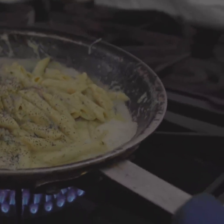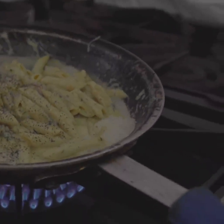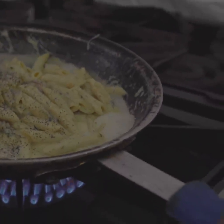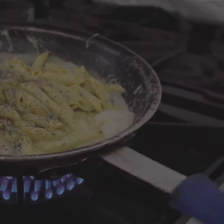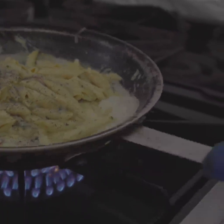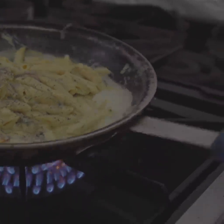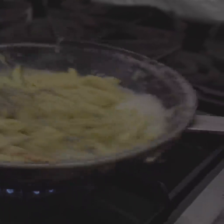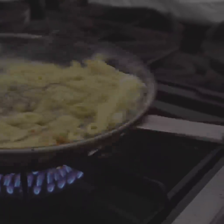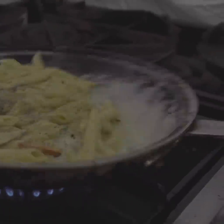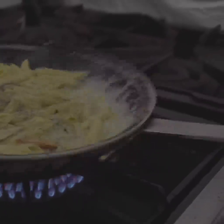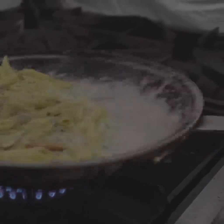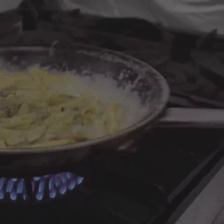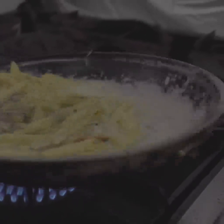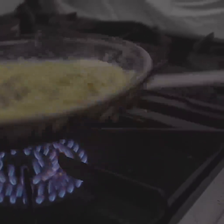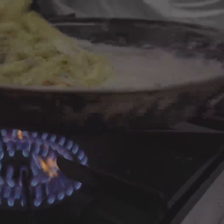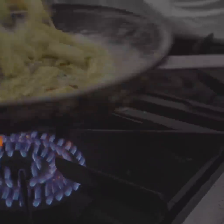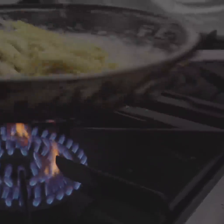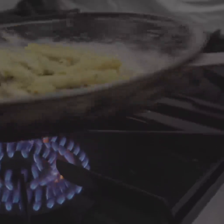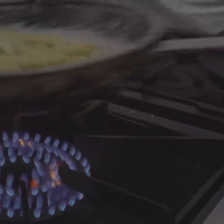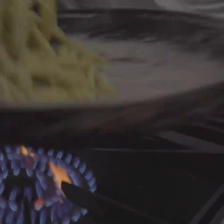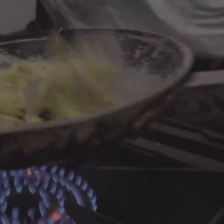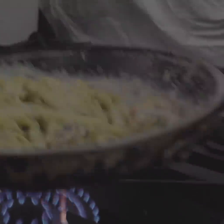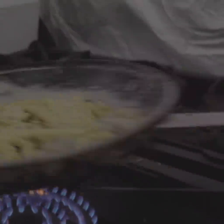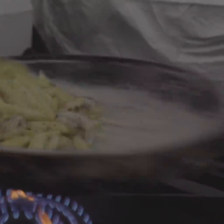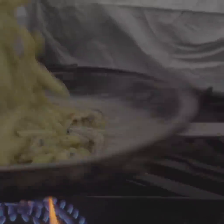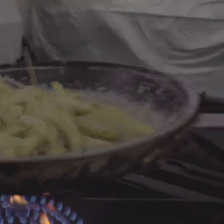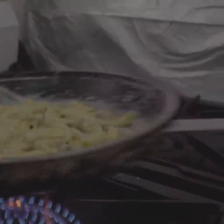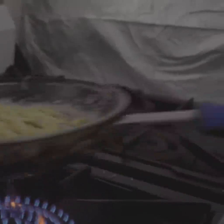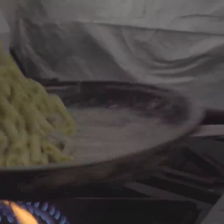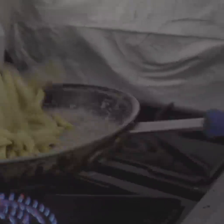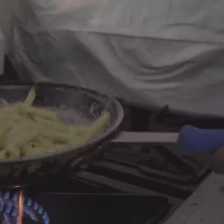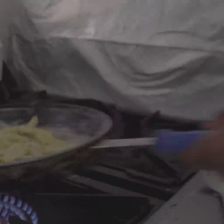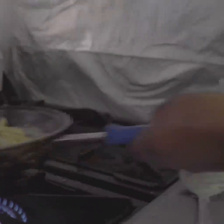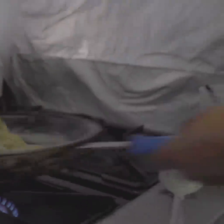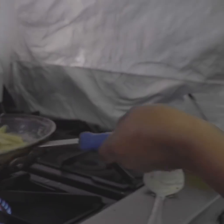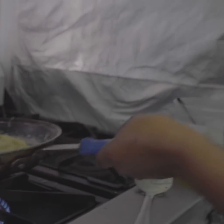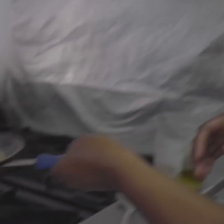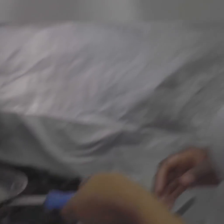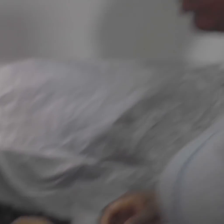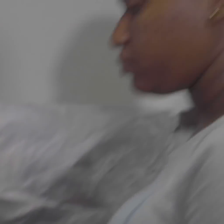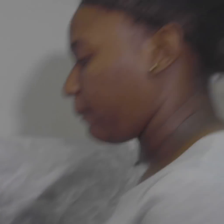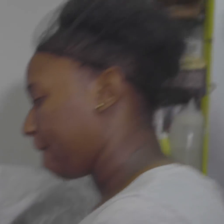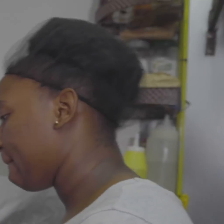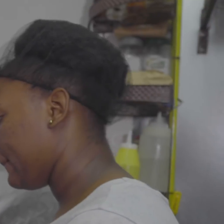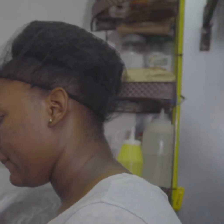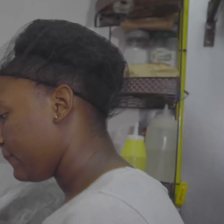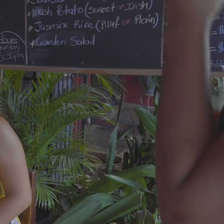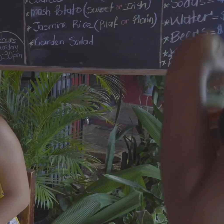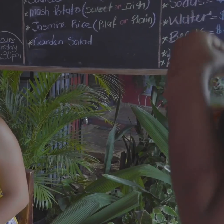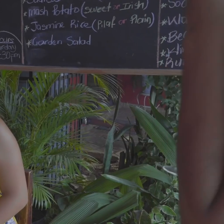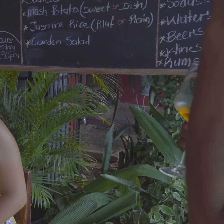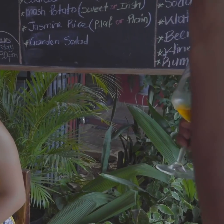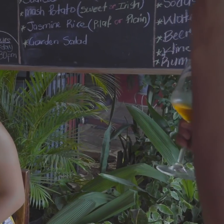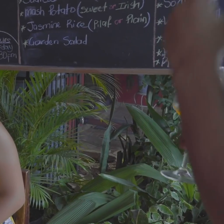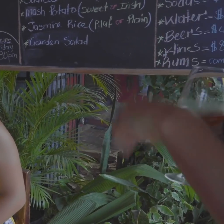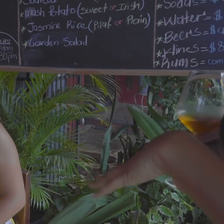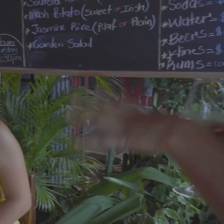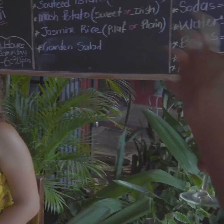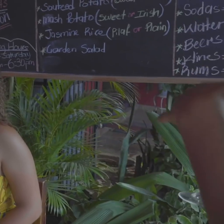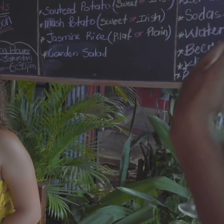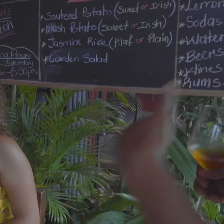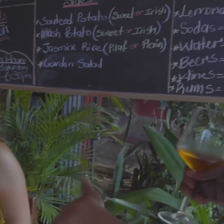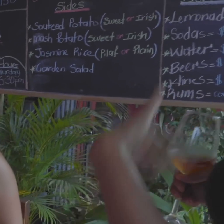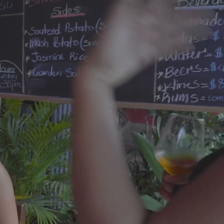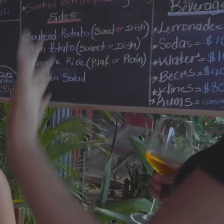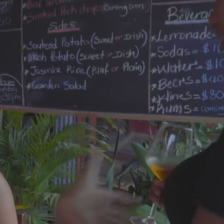it's a done-to-order menu or done-to-order item, we always try to aim to give you what you want. Because we started